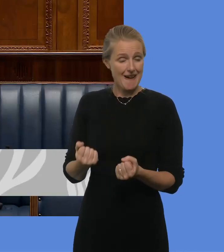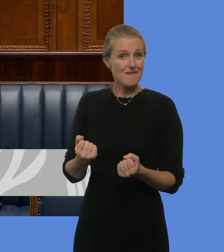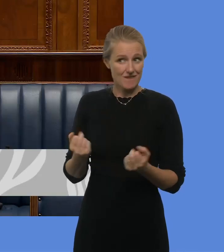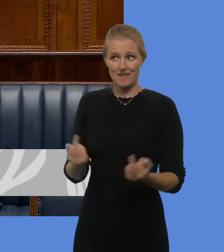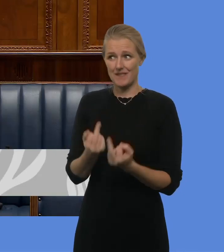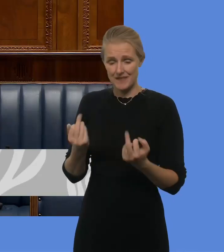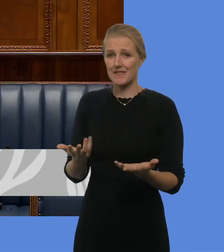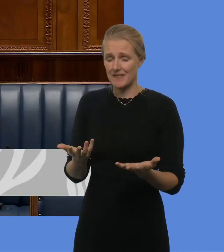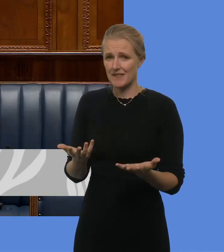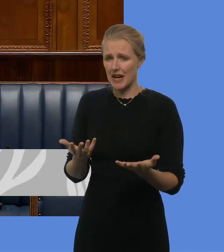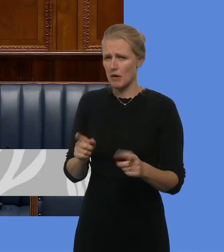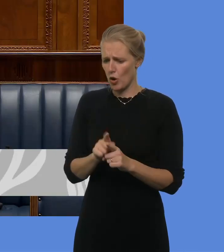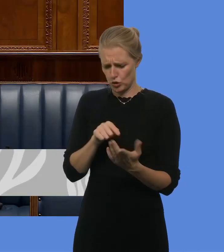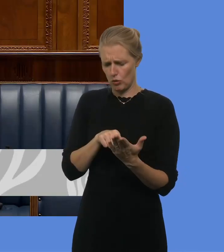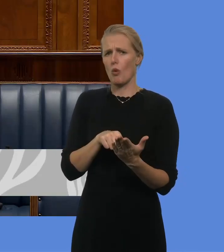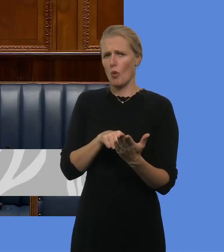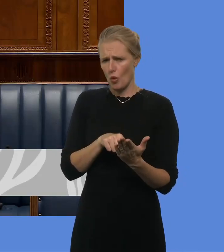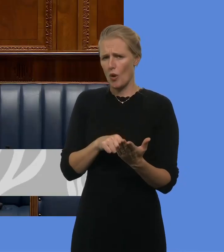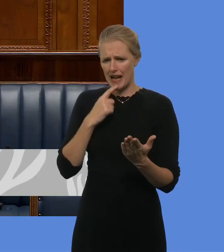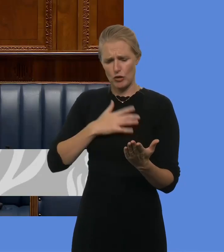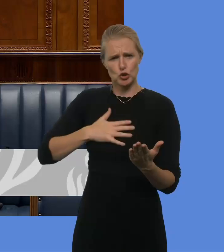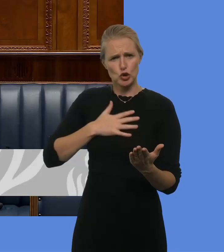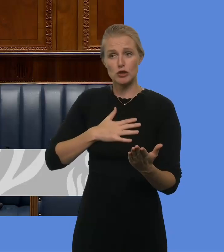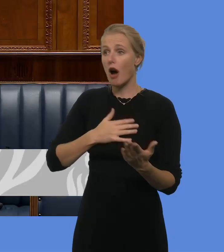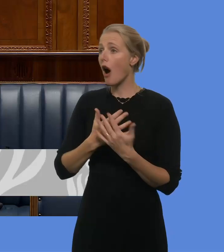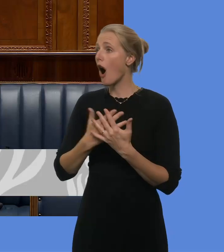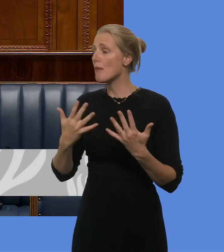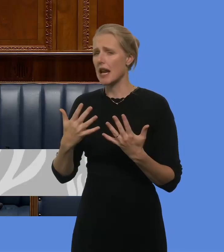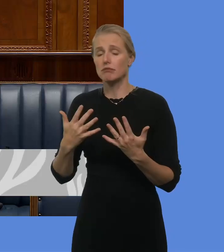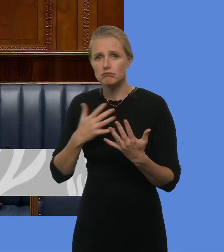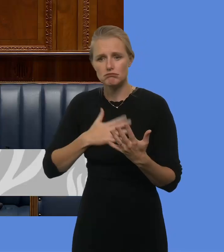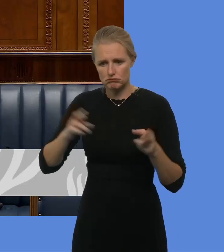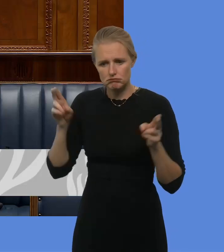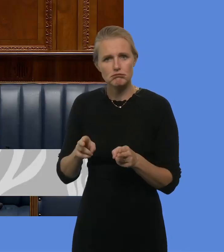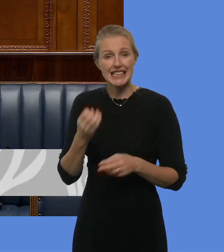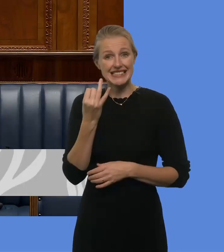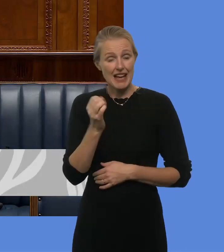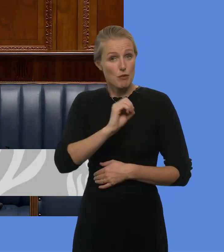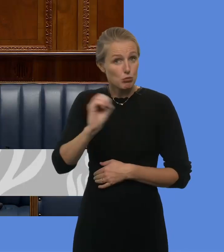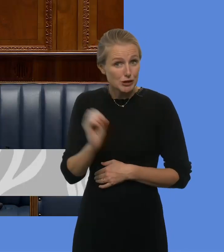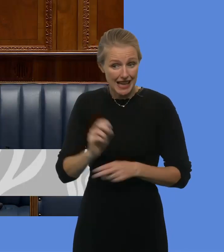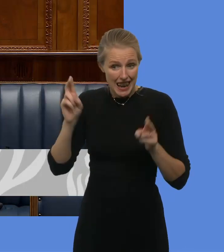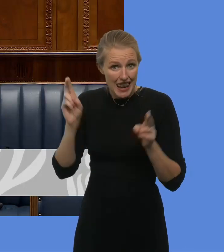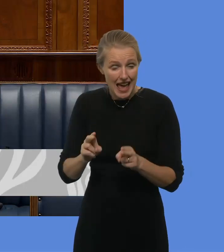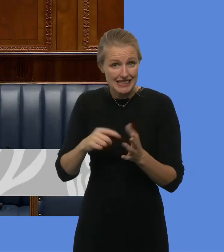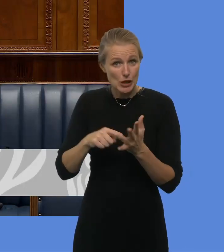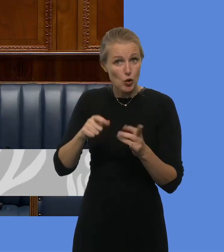but seems to have also raised concerns about falling numbers, noting a 7% fall in TODs and employment since